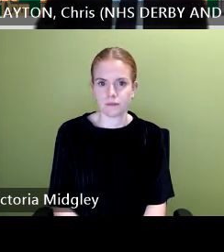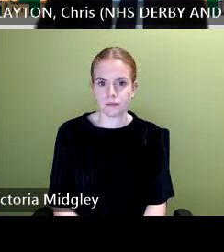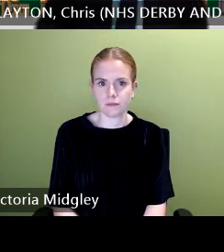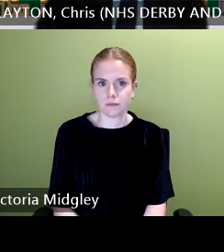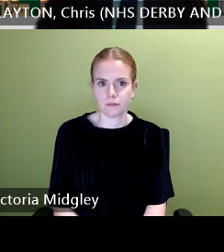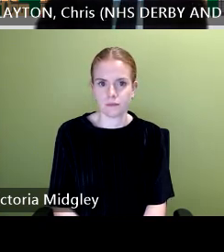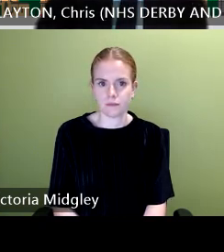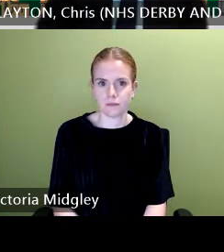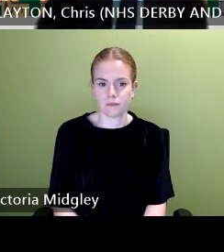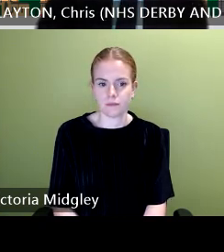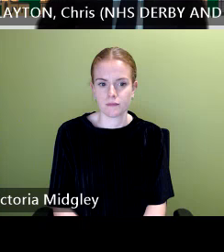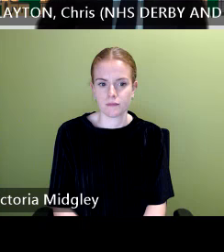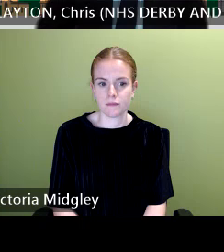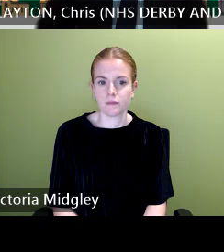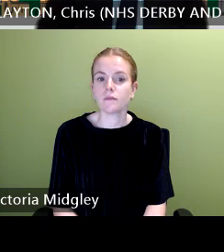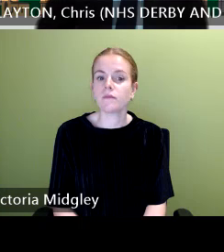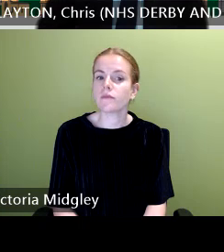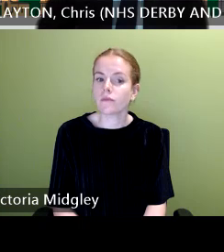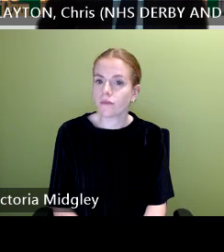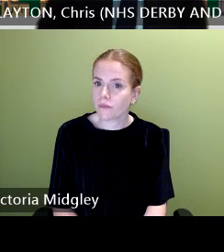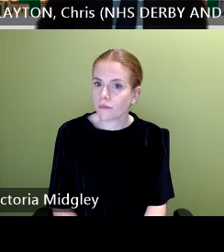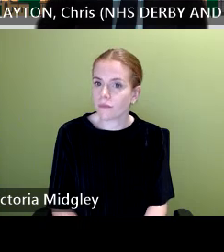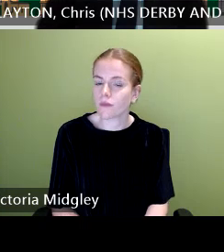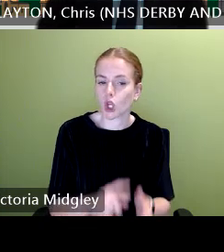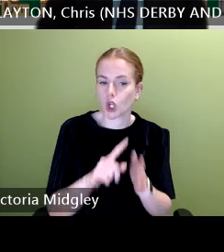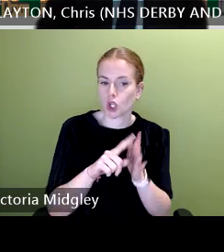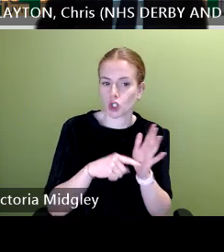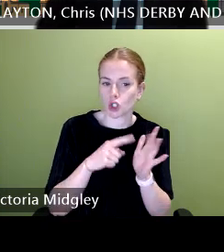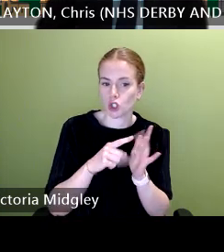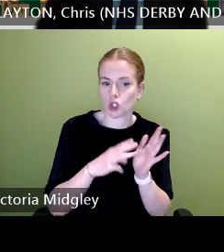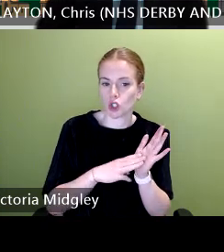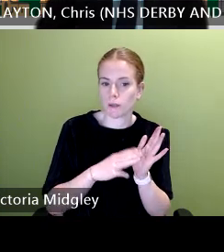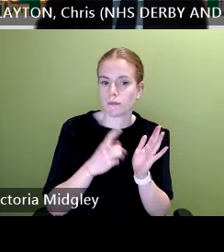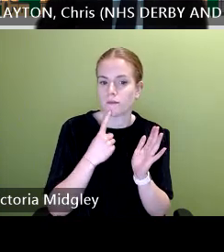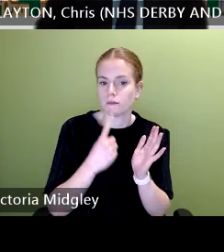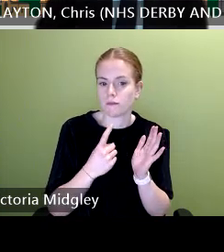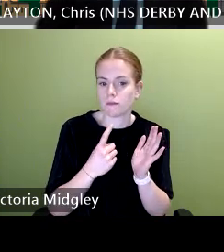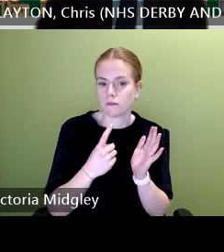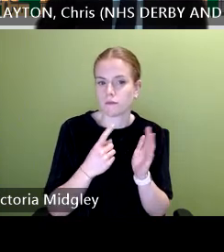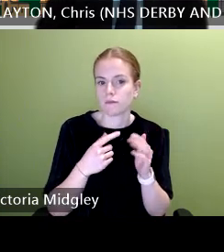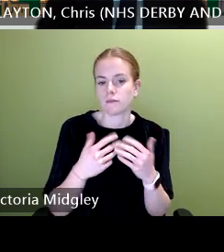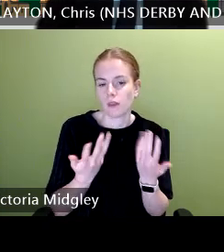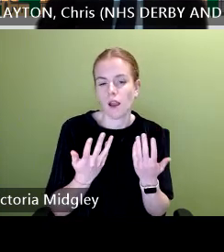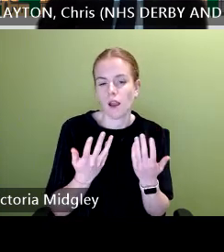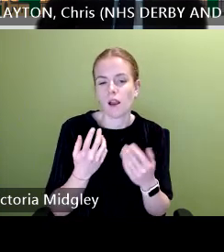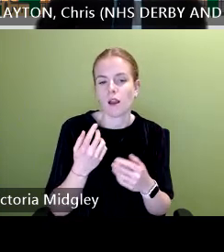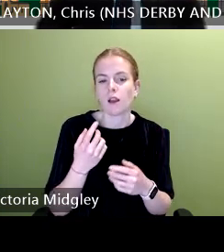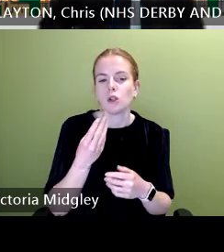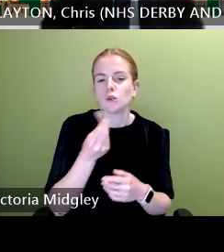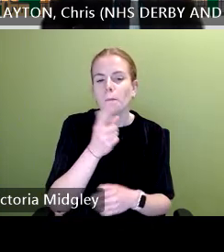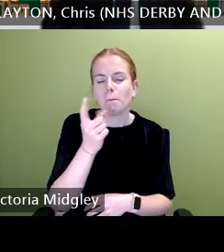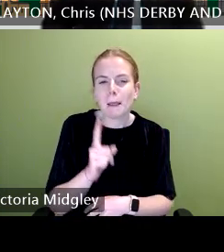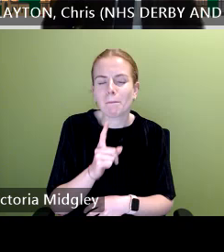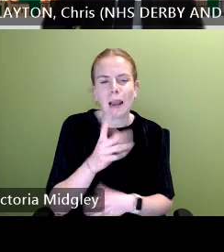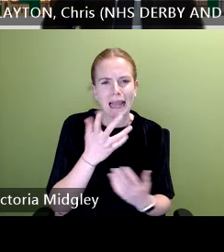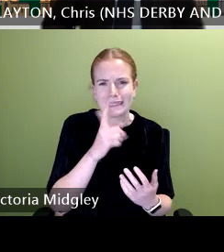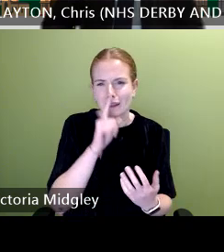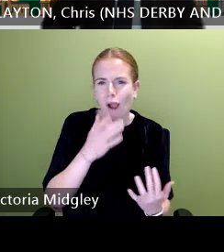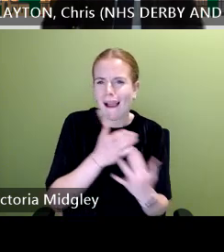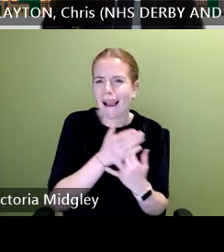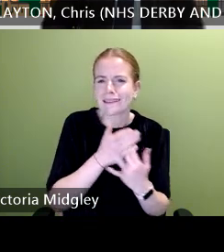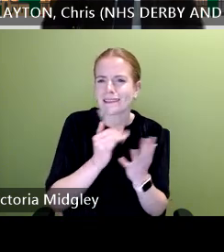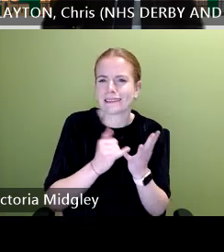Okay, still people. I'm just noticing, Sean, that if those that can't use Slido are adding some comments in the chat as well, so it's okay to do that. Yeah, definitely. We'll capture